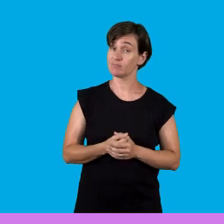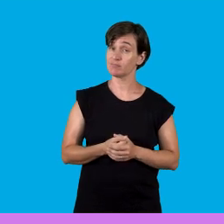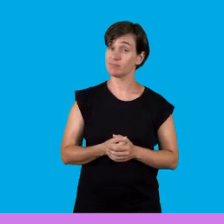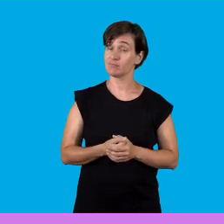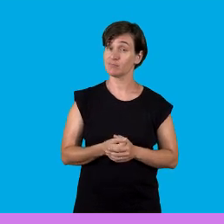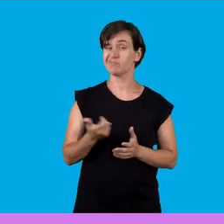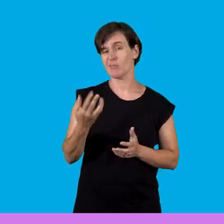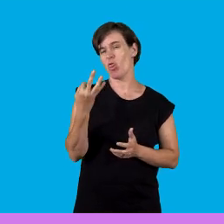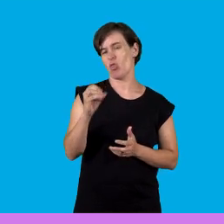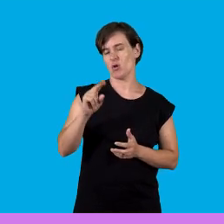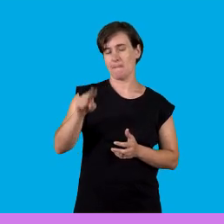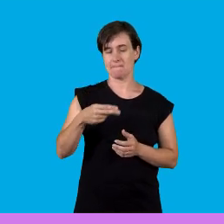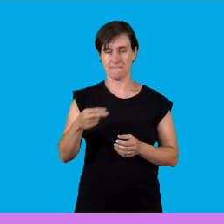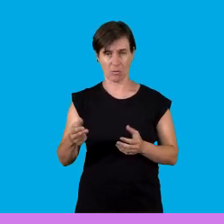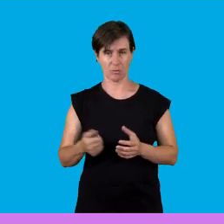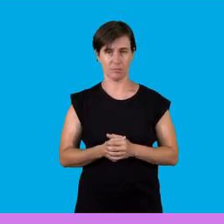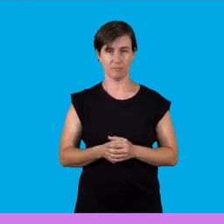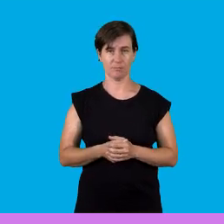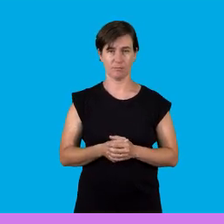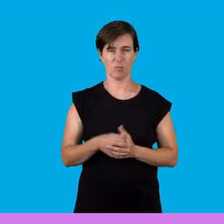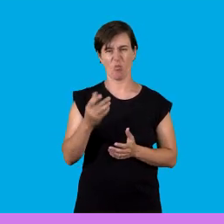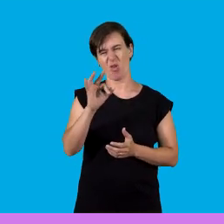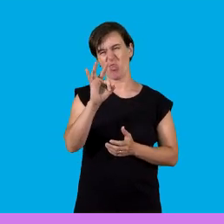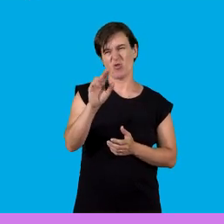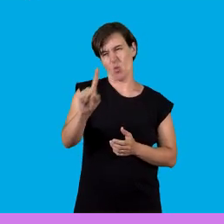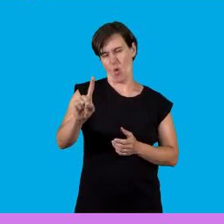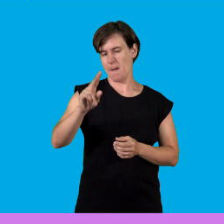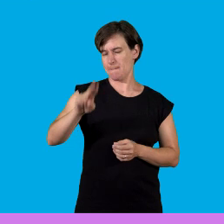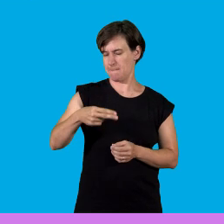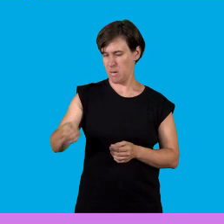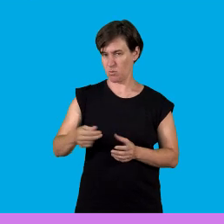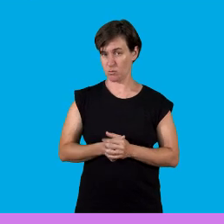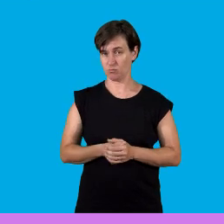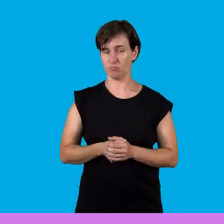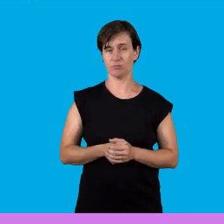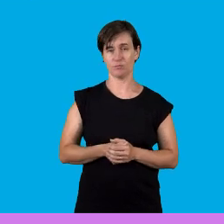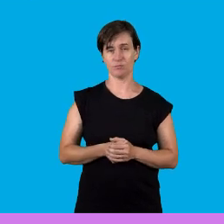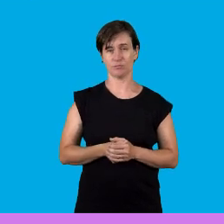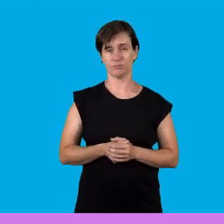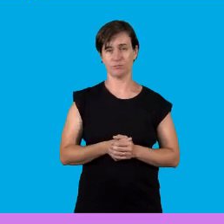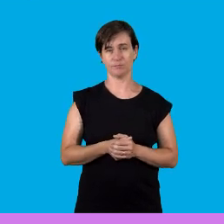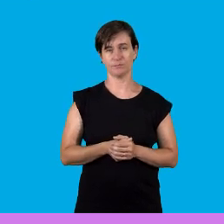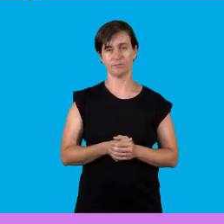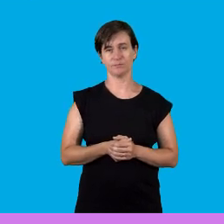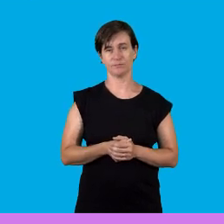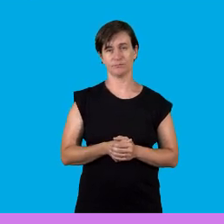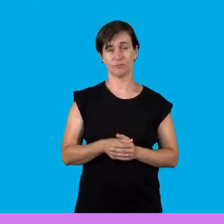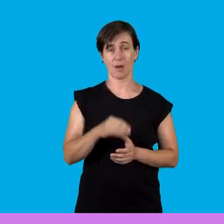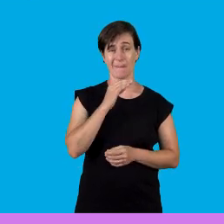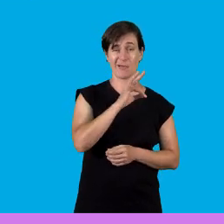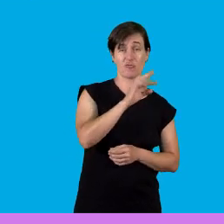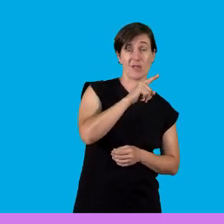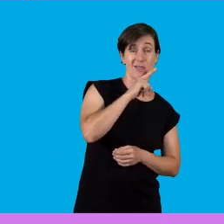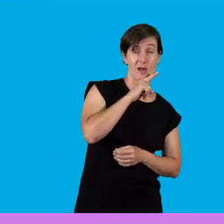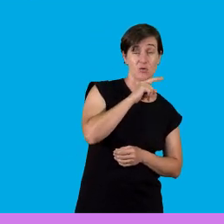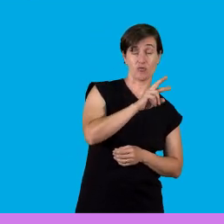this question, that should be roughly more or less 31 pounds. Guys, are we clear on that? So